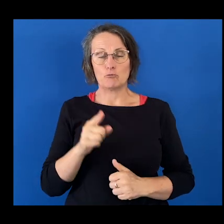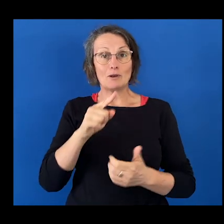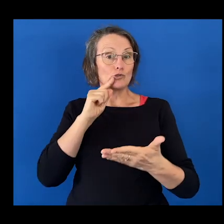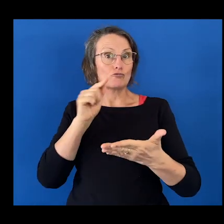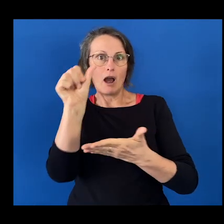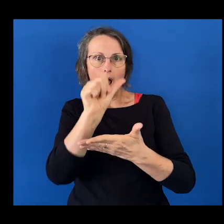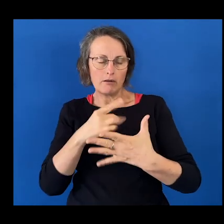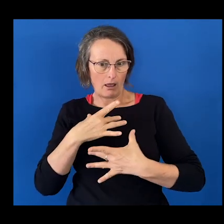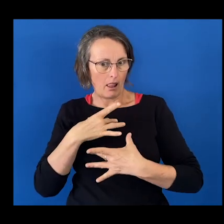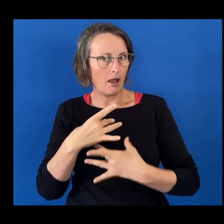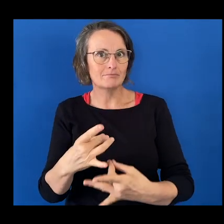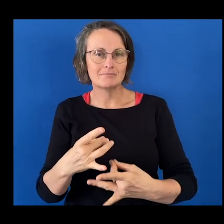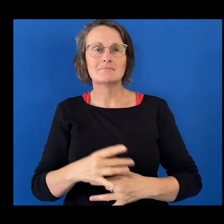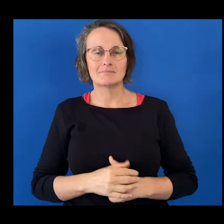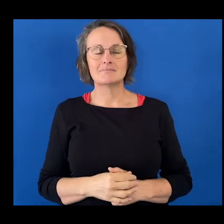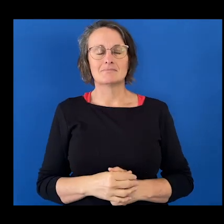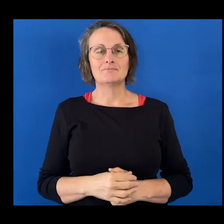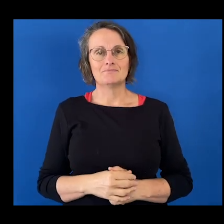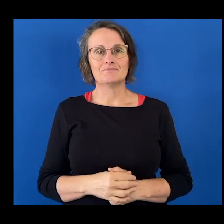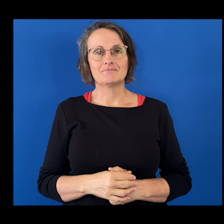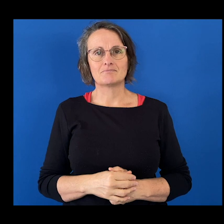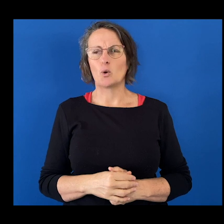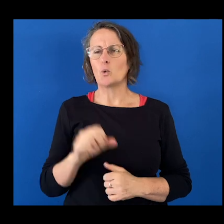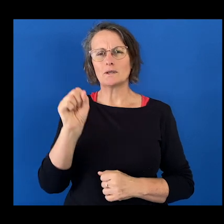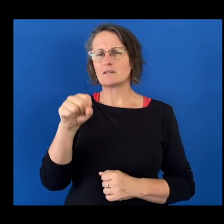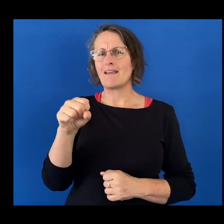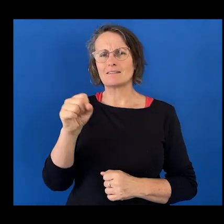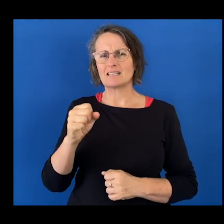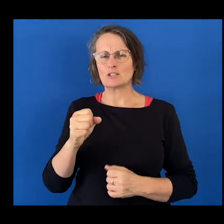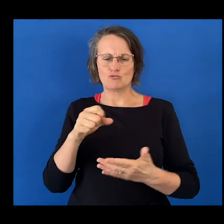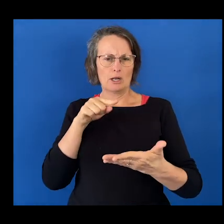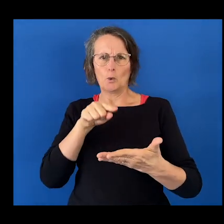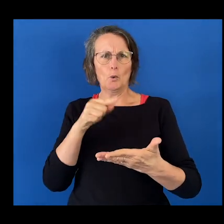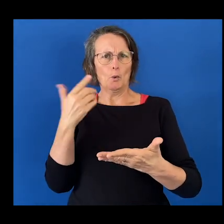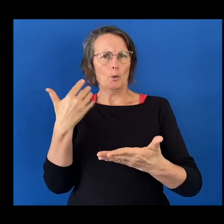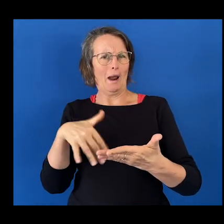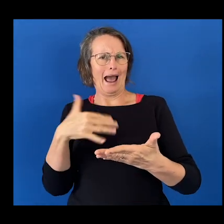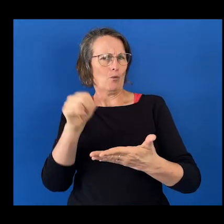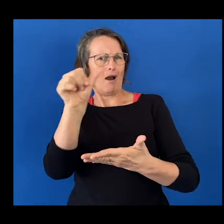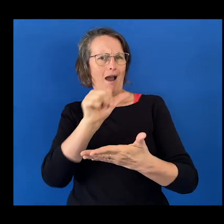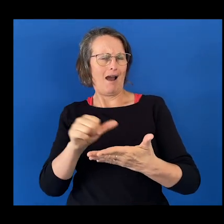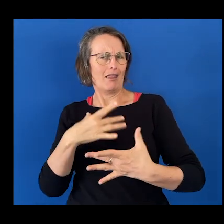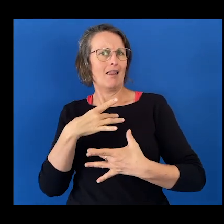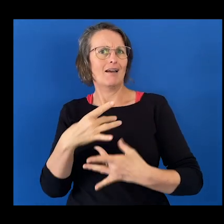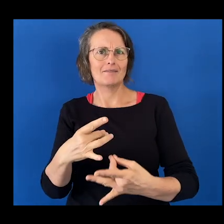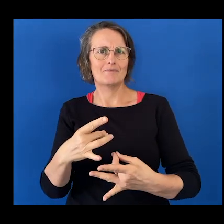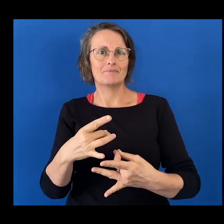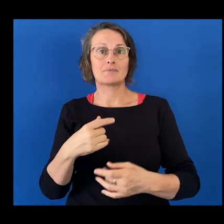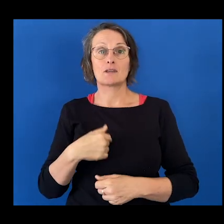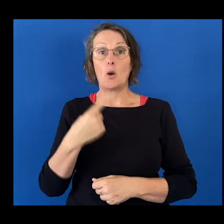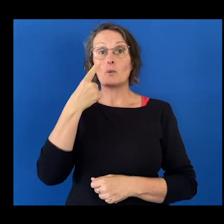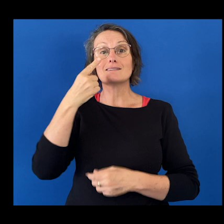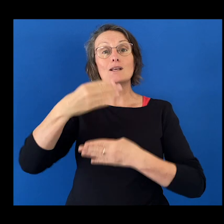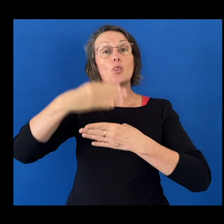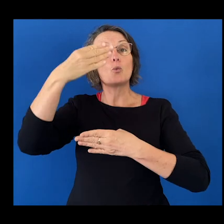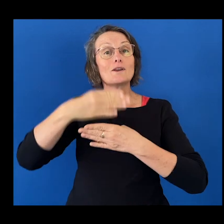you in, doesn't it? Very powerful. It's profoundly moving work, and we're seeing images of the window